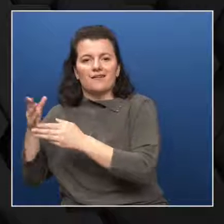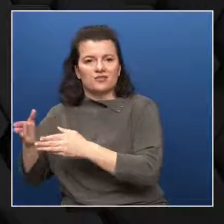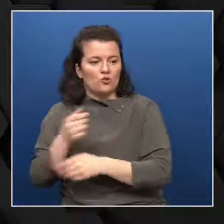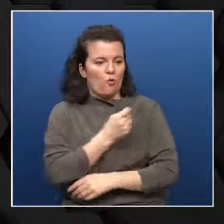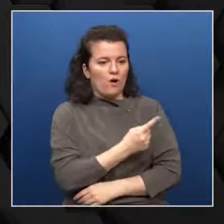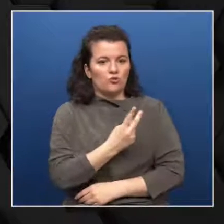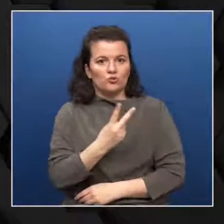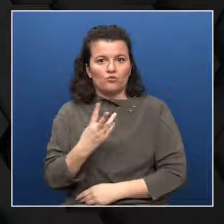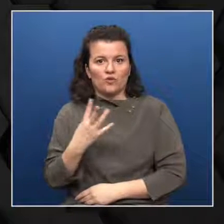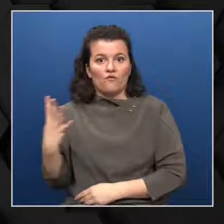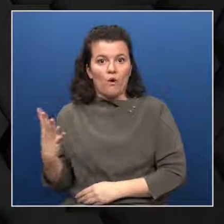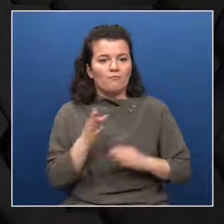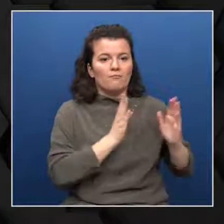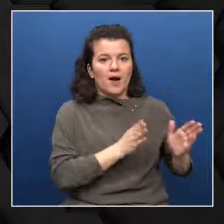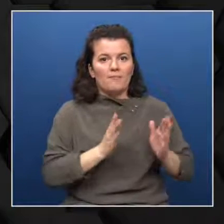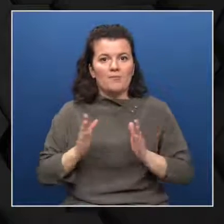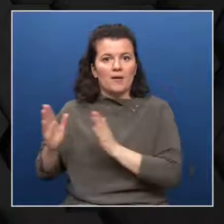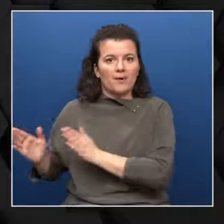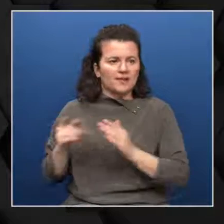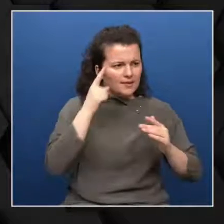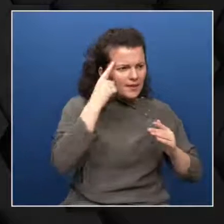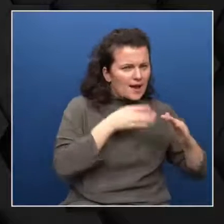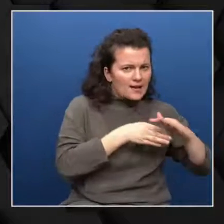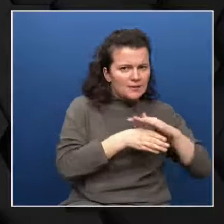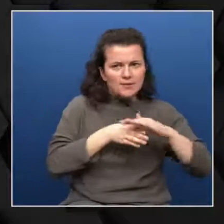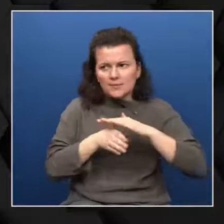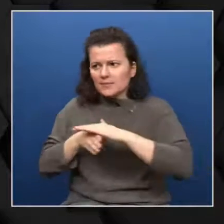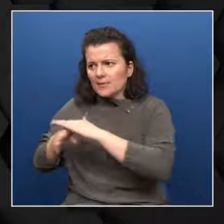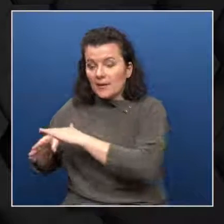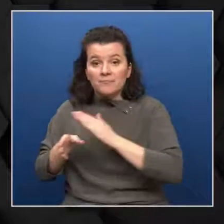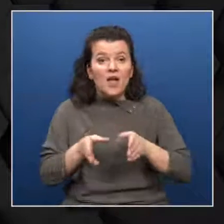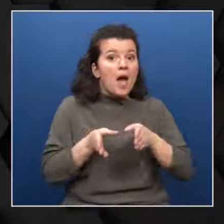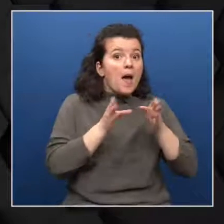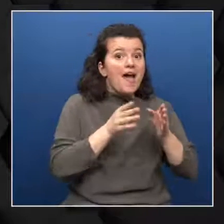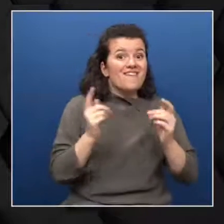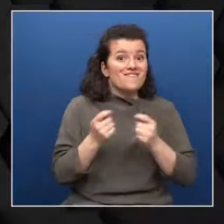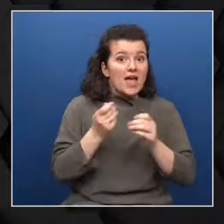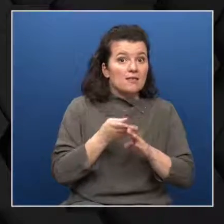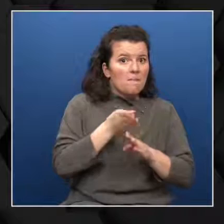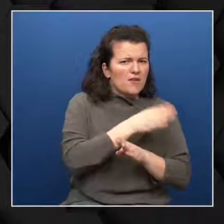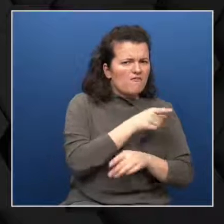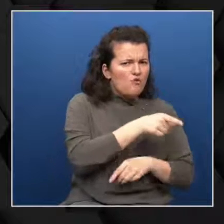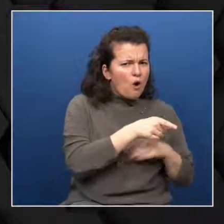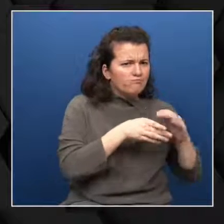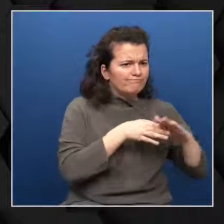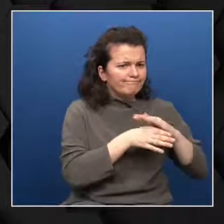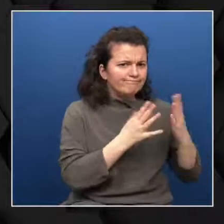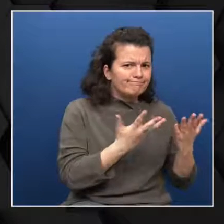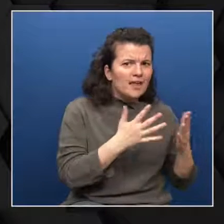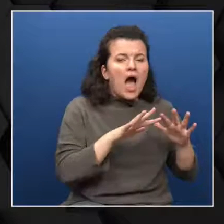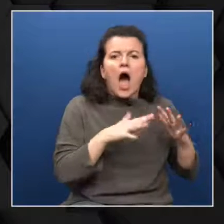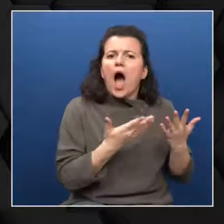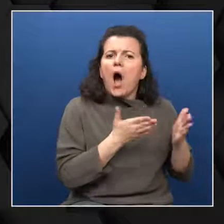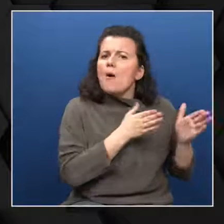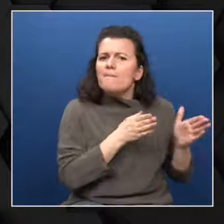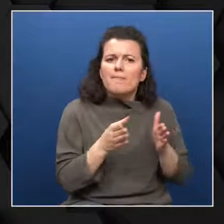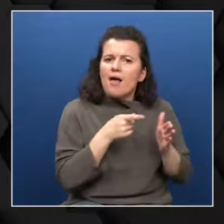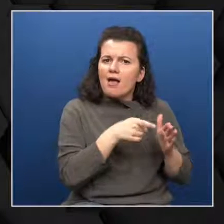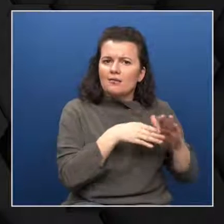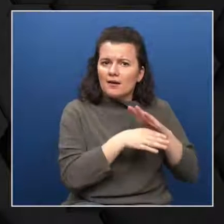ahead and get started with before the event. Rory and Henk, tell us a little bit